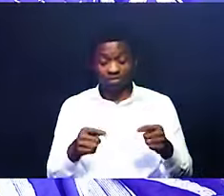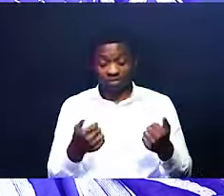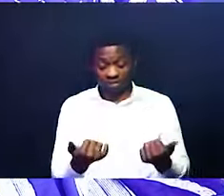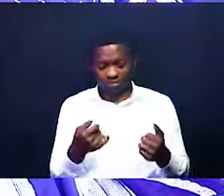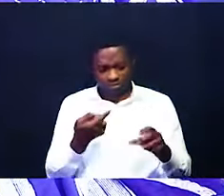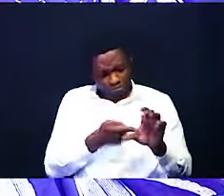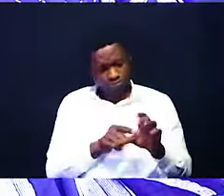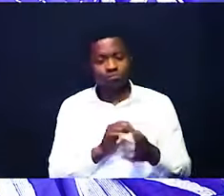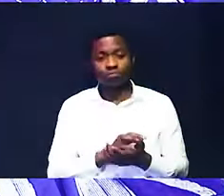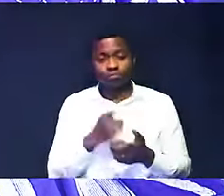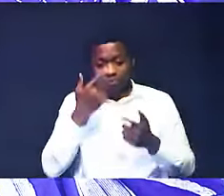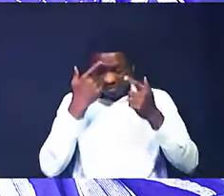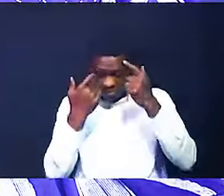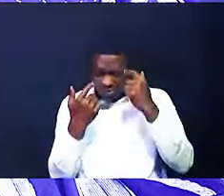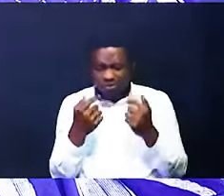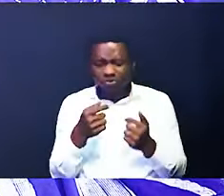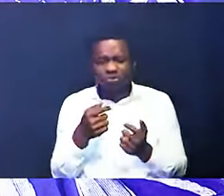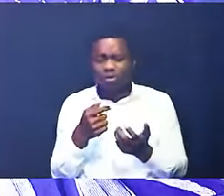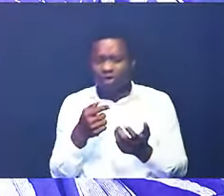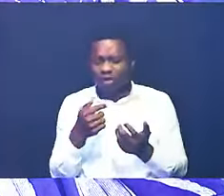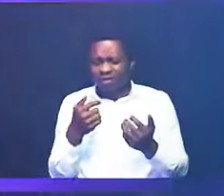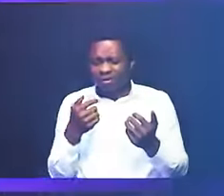Because all is not lost.